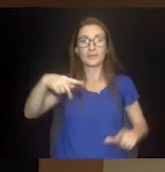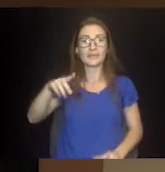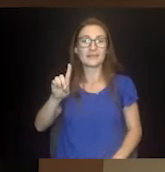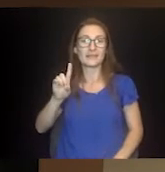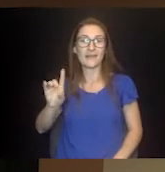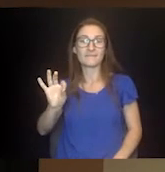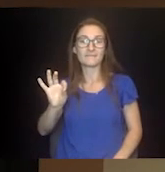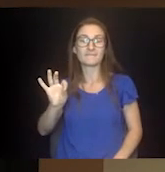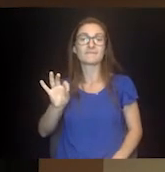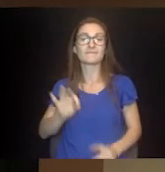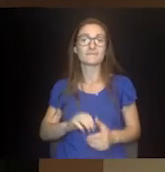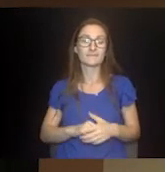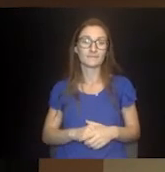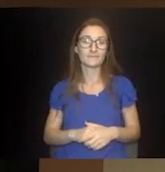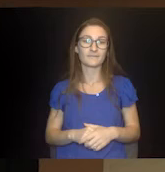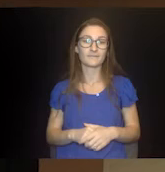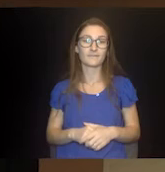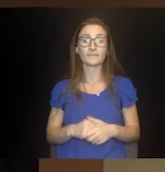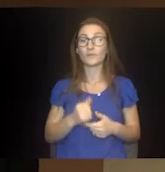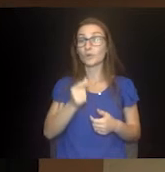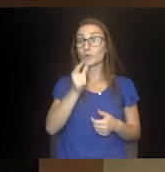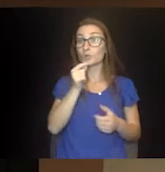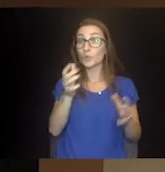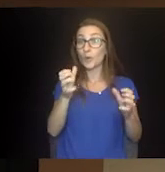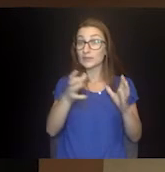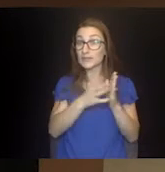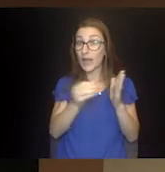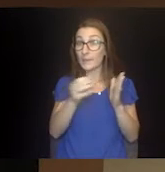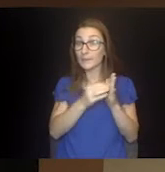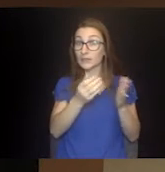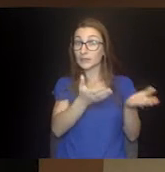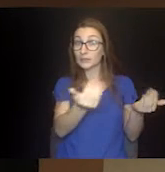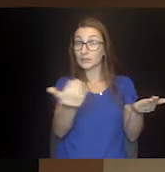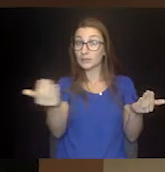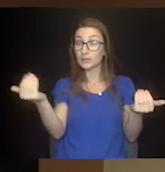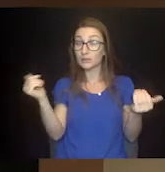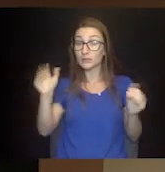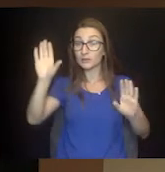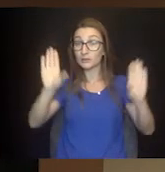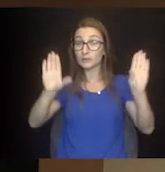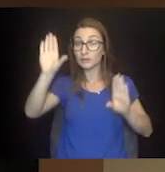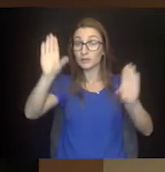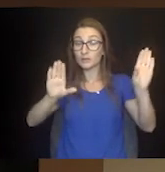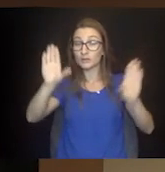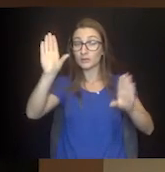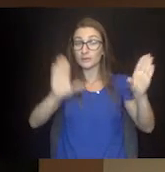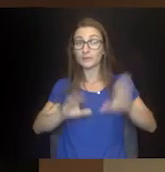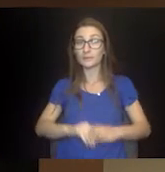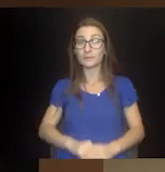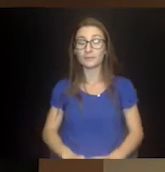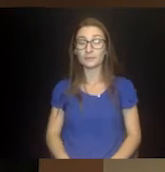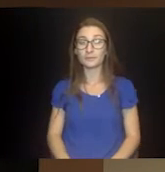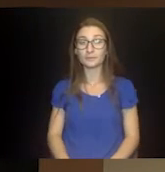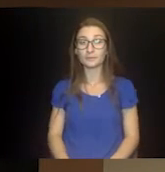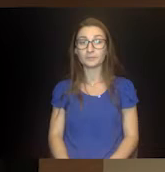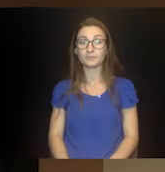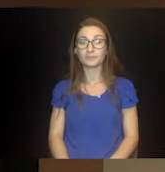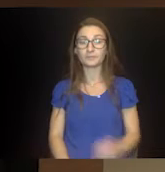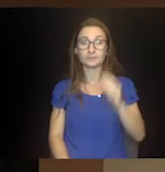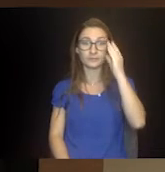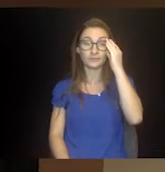out. So that's one thing we've done. And who thinks they'd like a copy right now, since I have a couple in my hand?